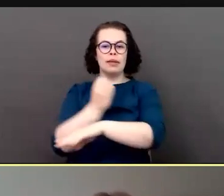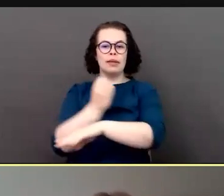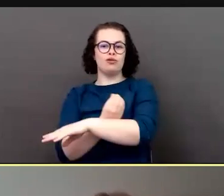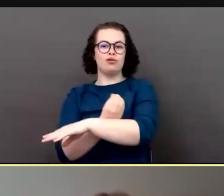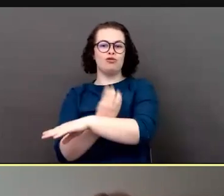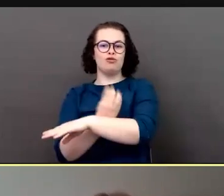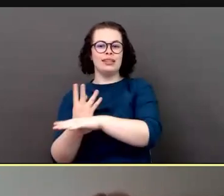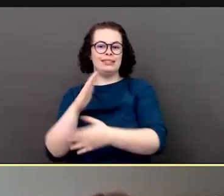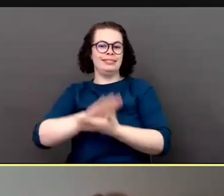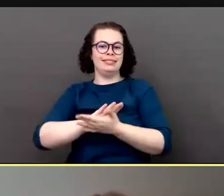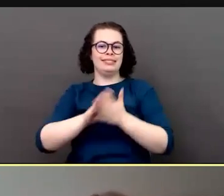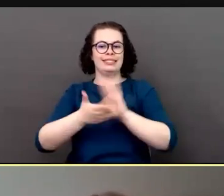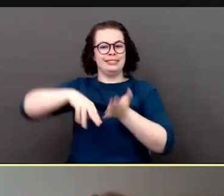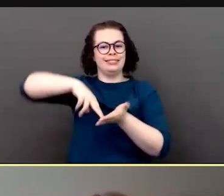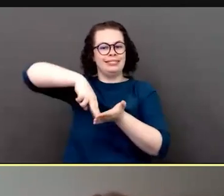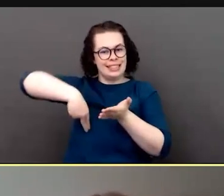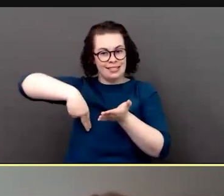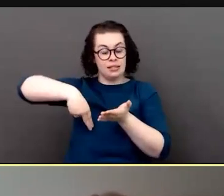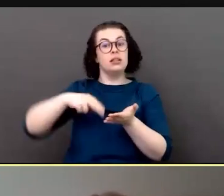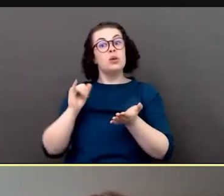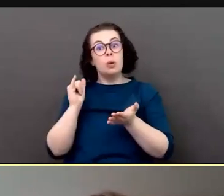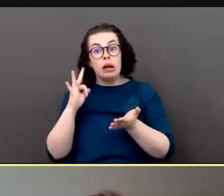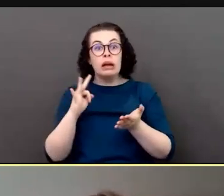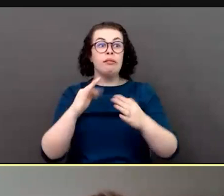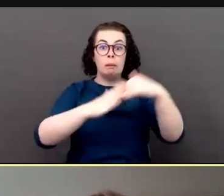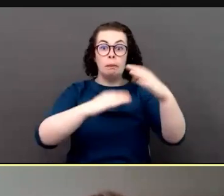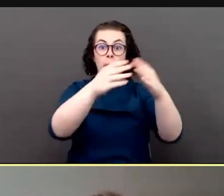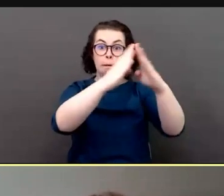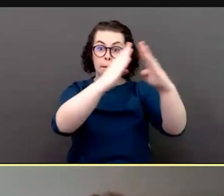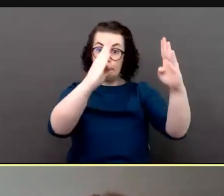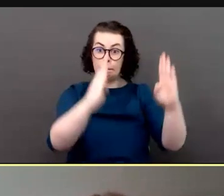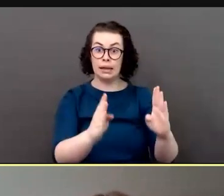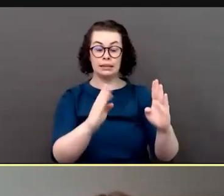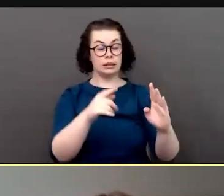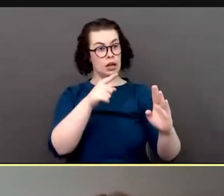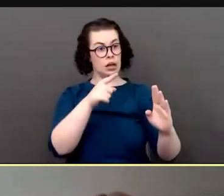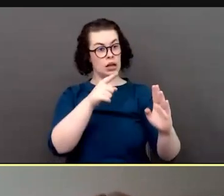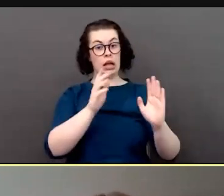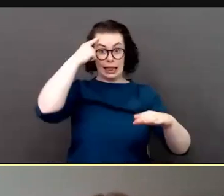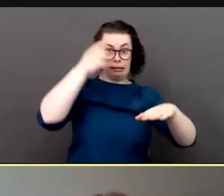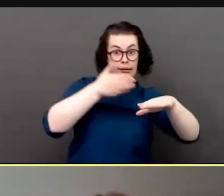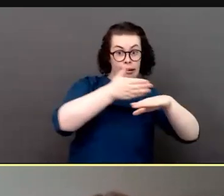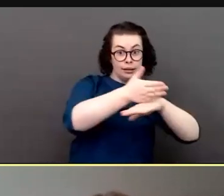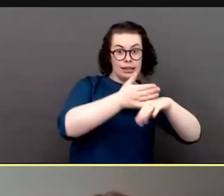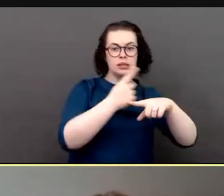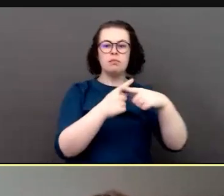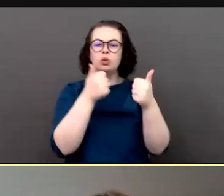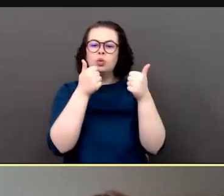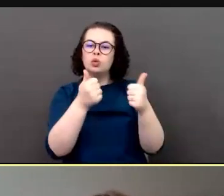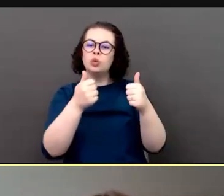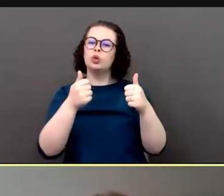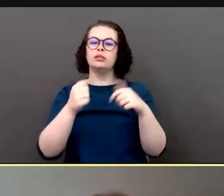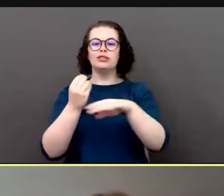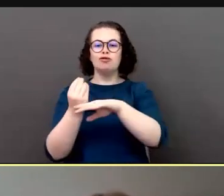deep renovations for energy efficiency, it is a win-win to ensure that accessibility and to